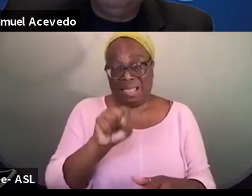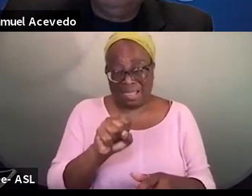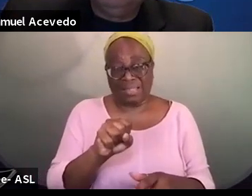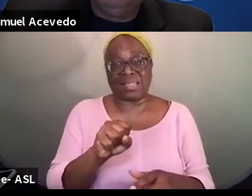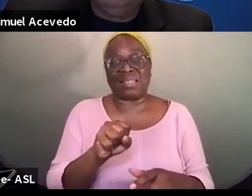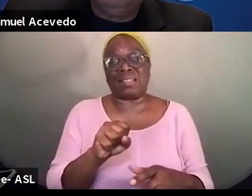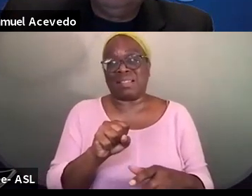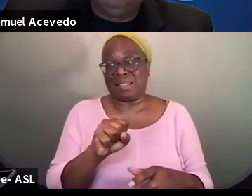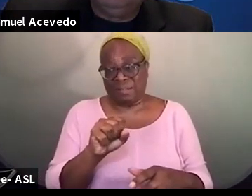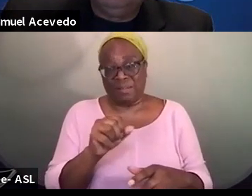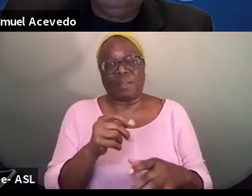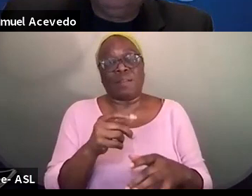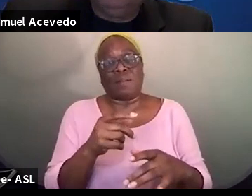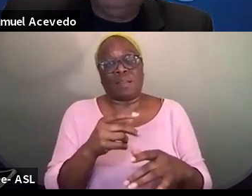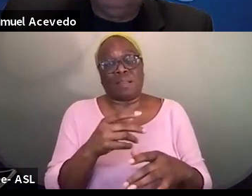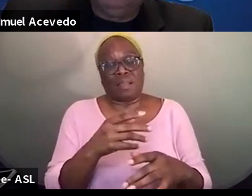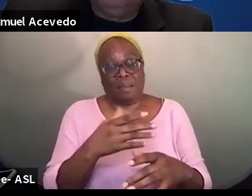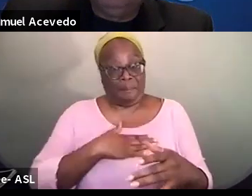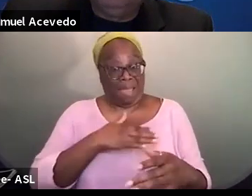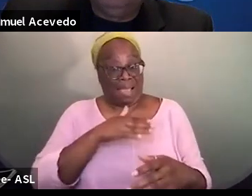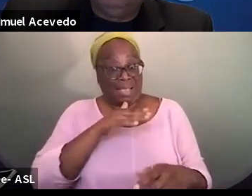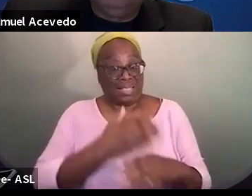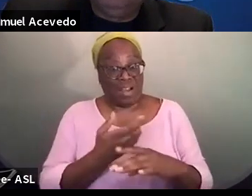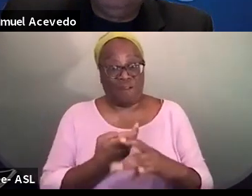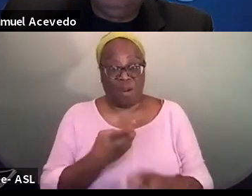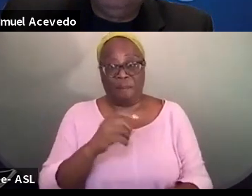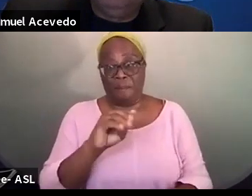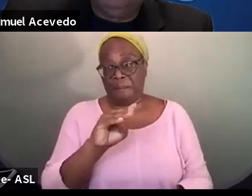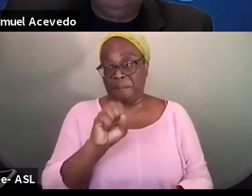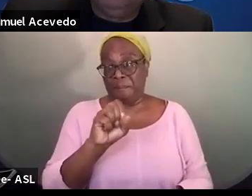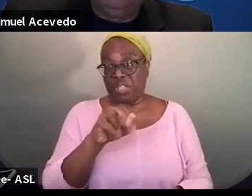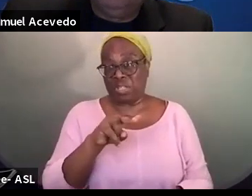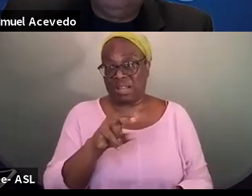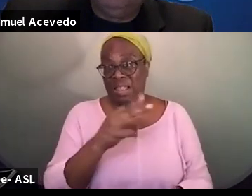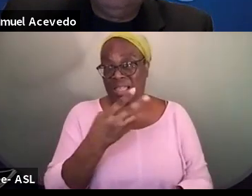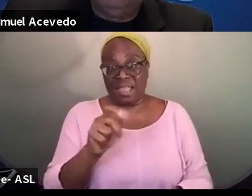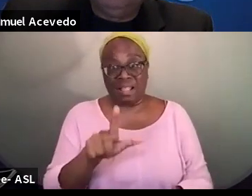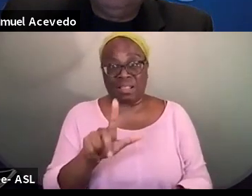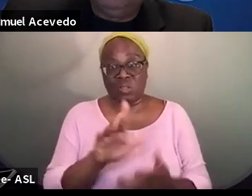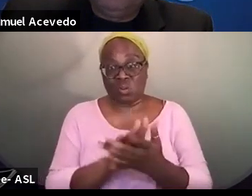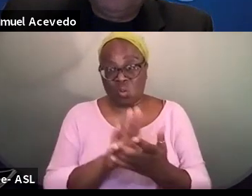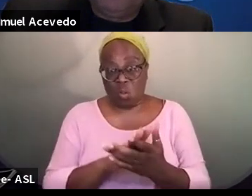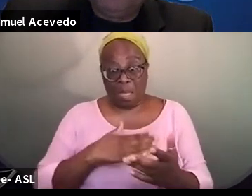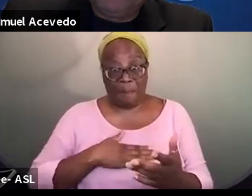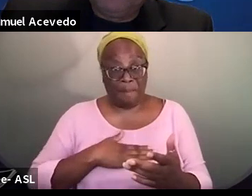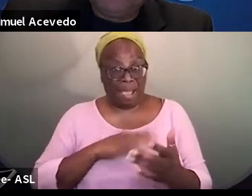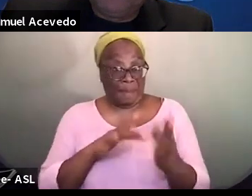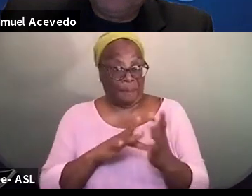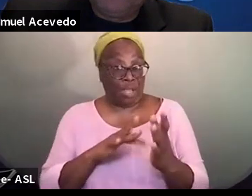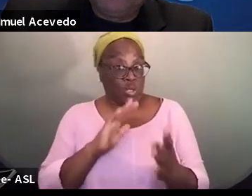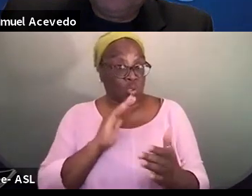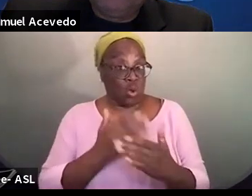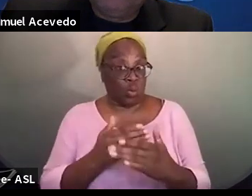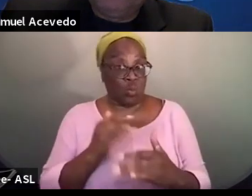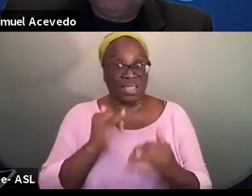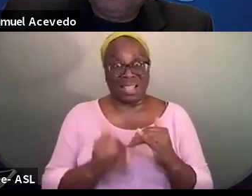My son from the Mission Hill School. My middle daughter was in the last BLS class to be